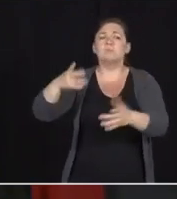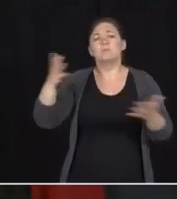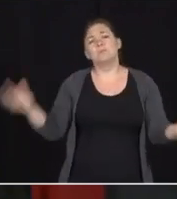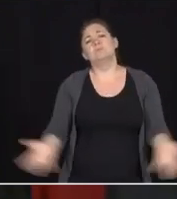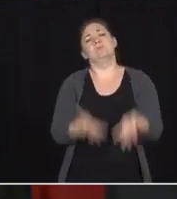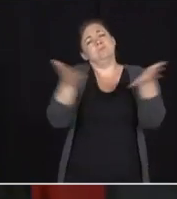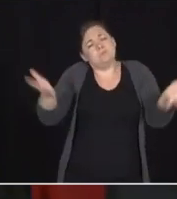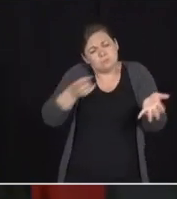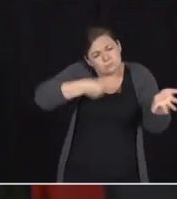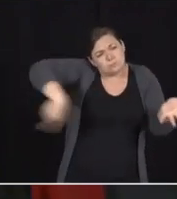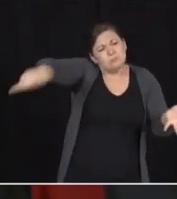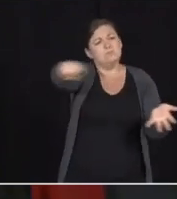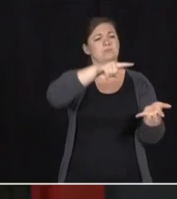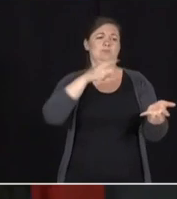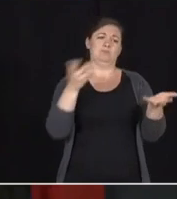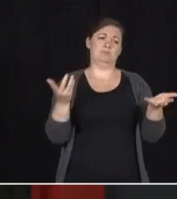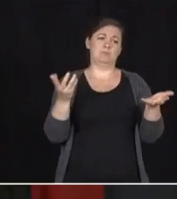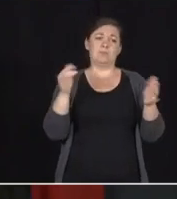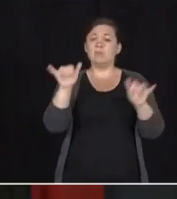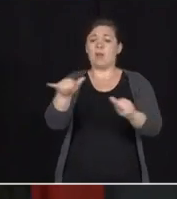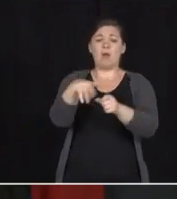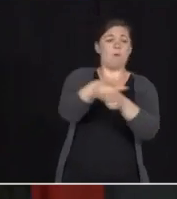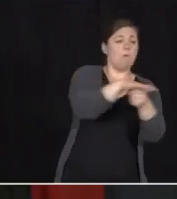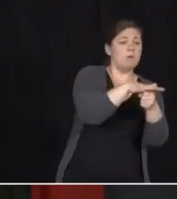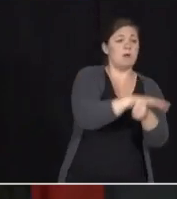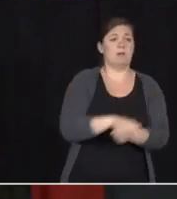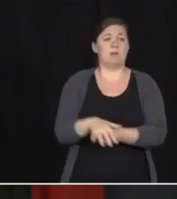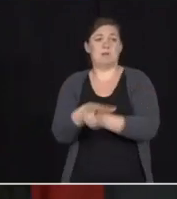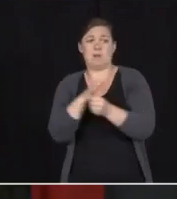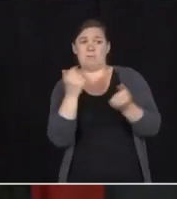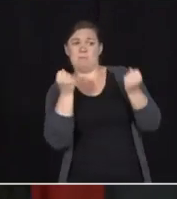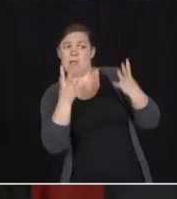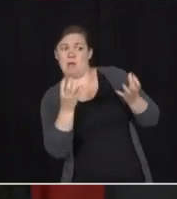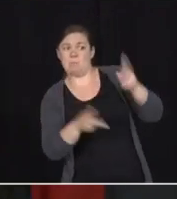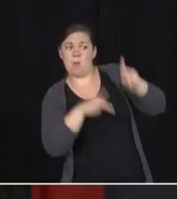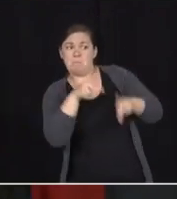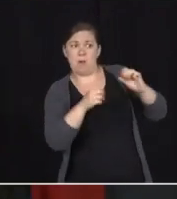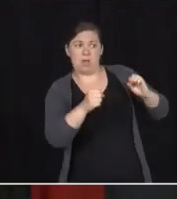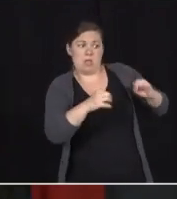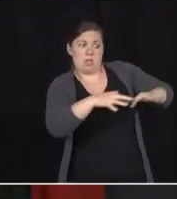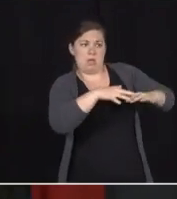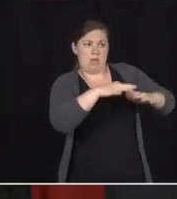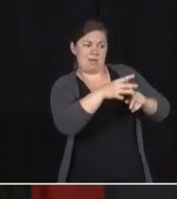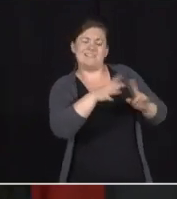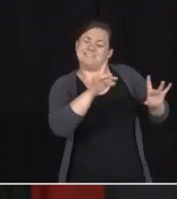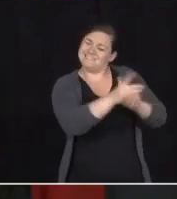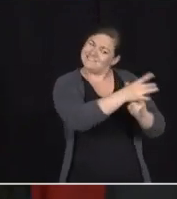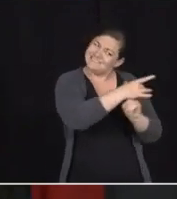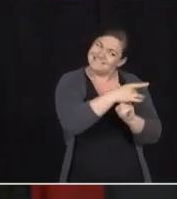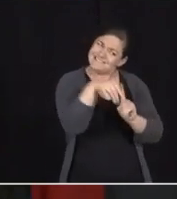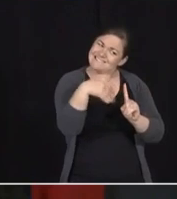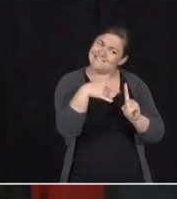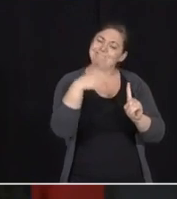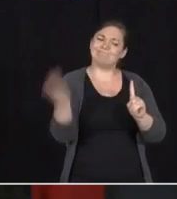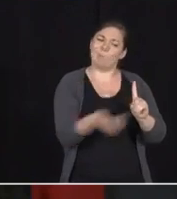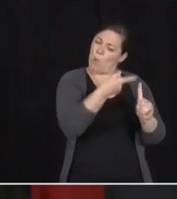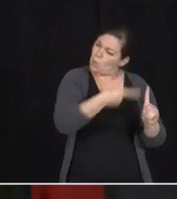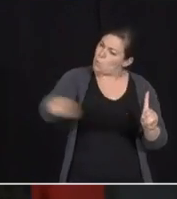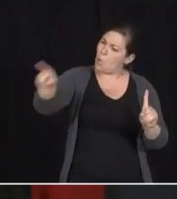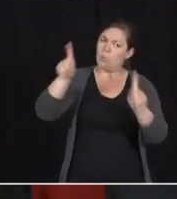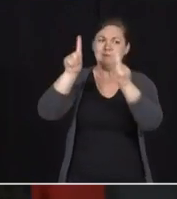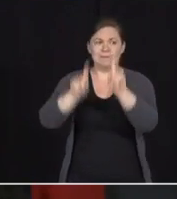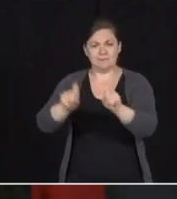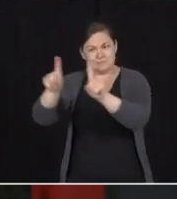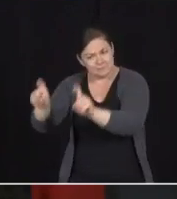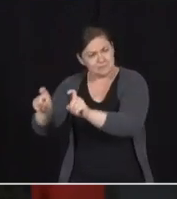people in the hotspots again. We will be announcing that. Please get tested. But Lucas, we'll be launching a